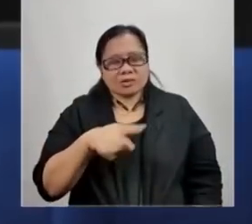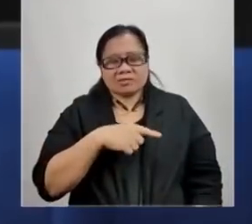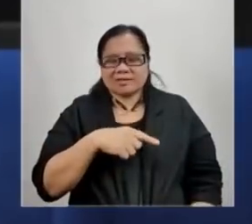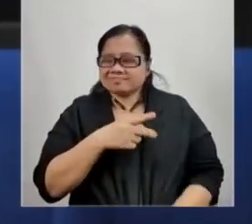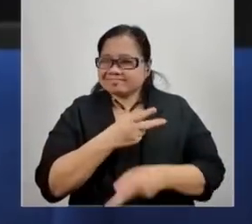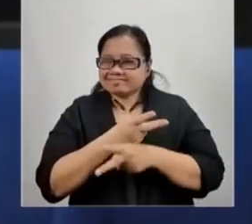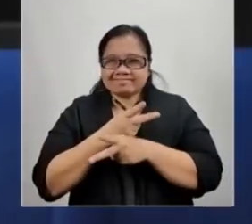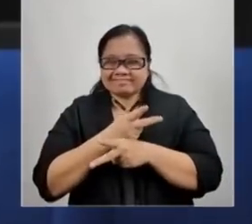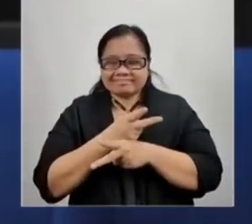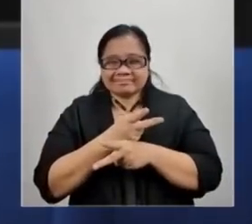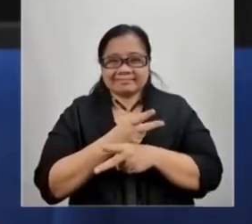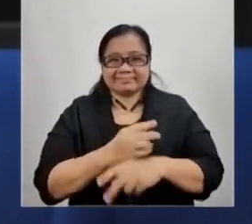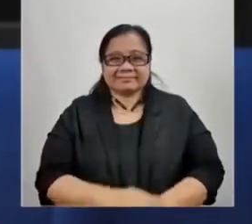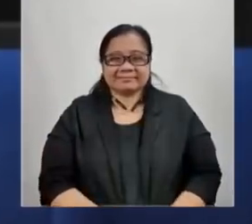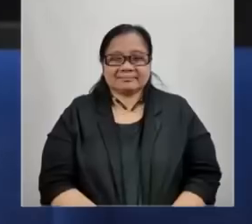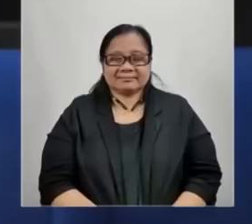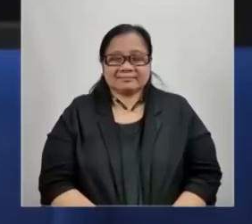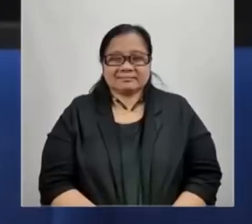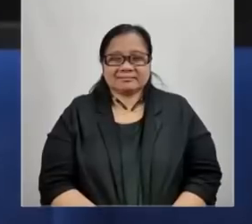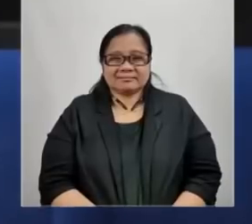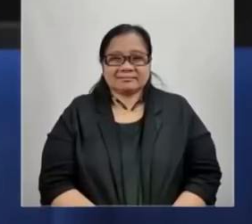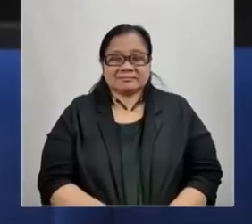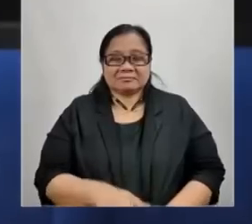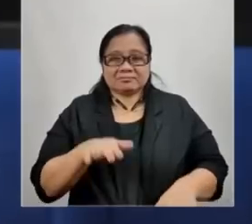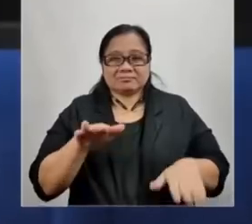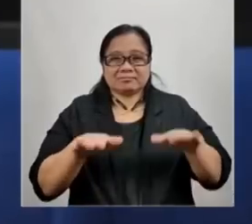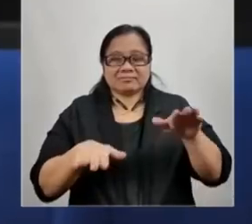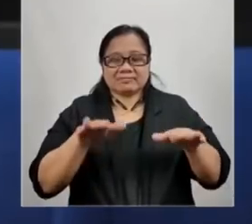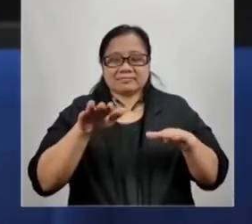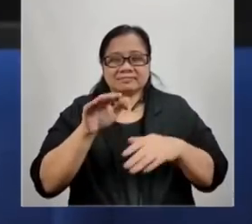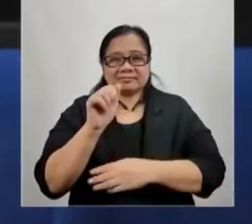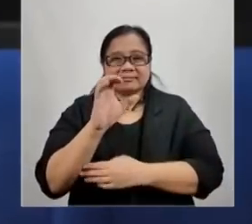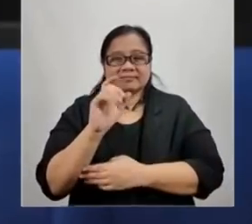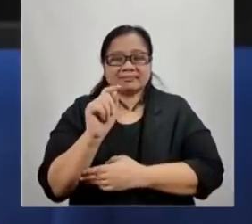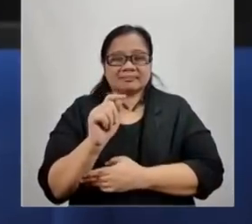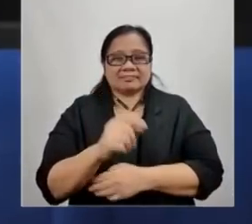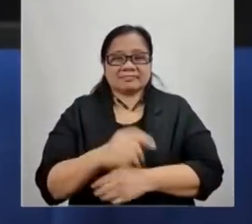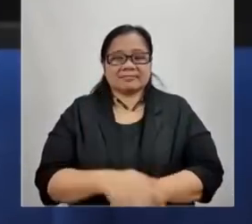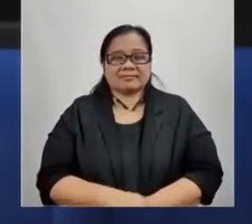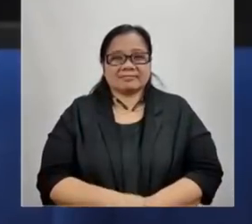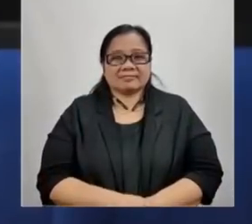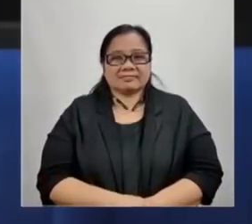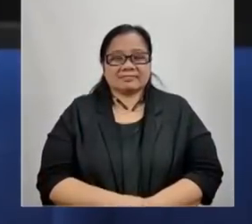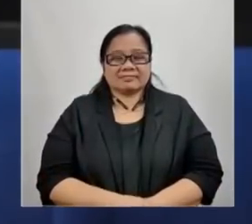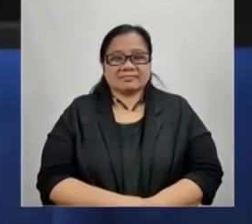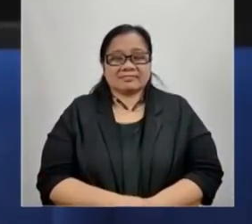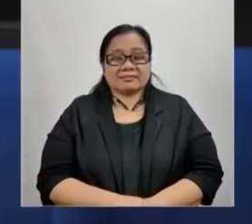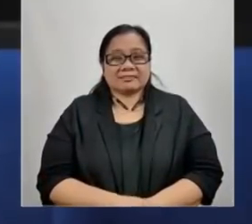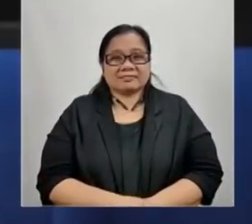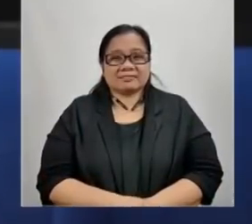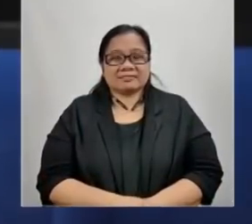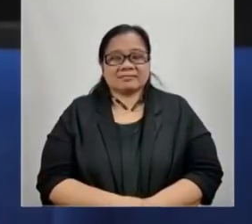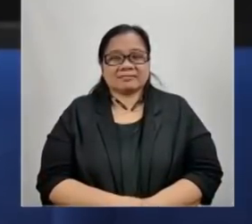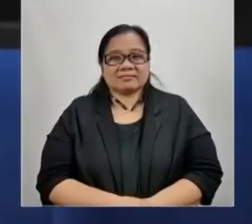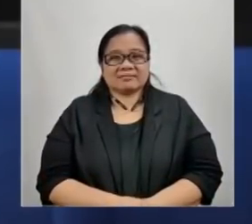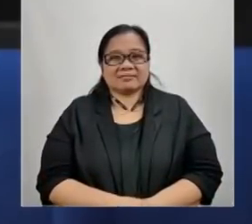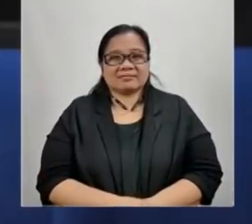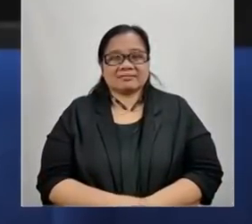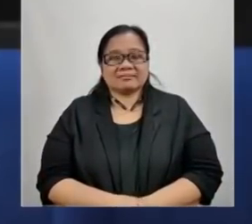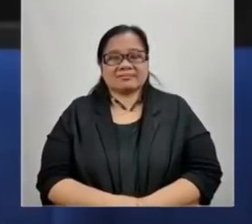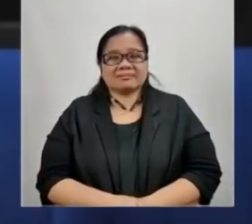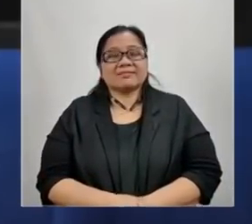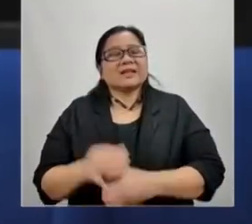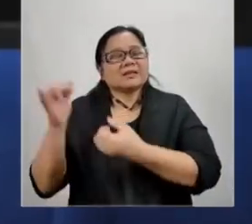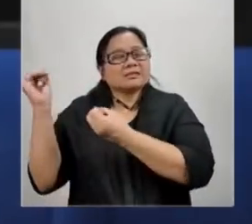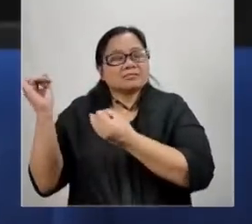It is a balancing act. The importation has to be carefully studied to protect